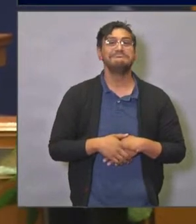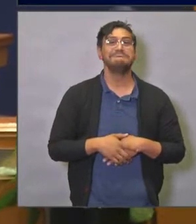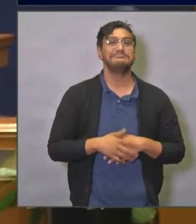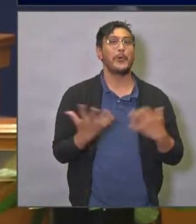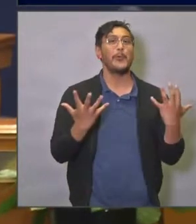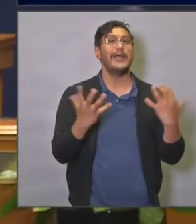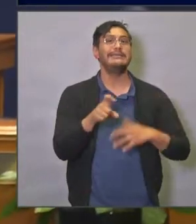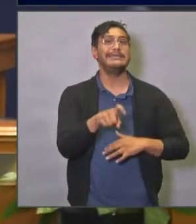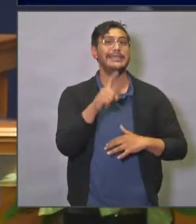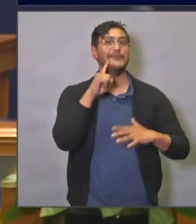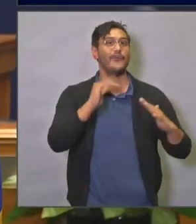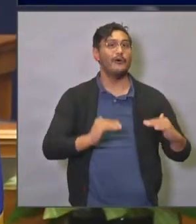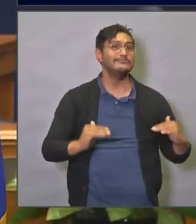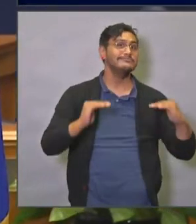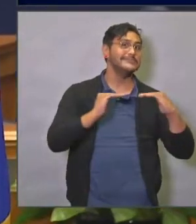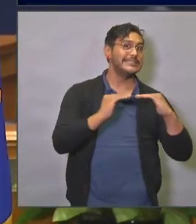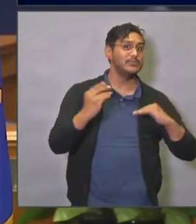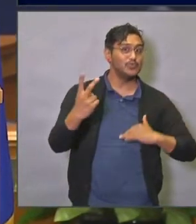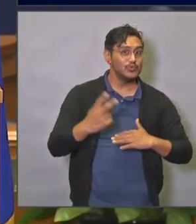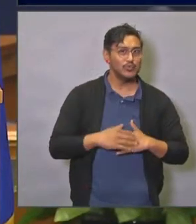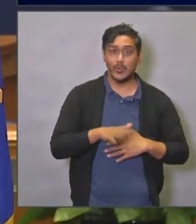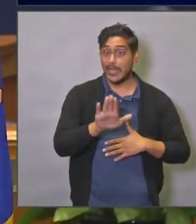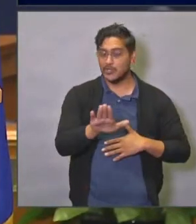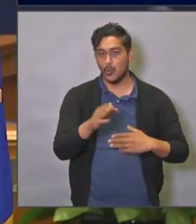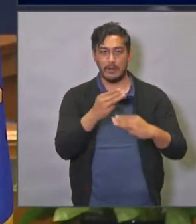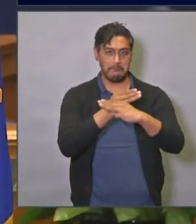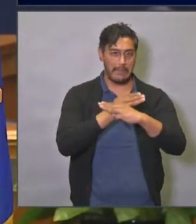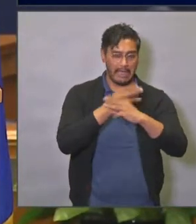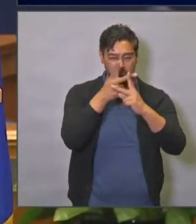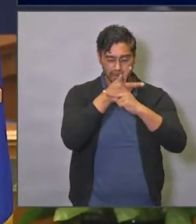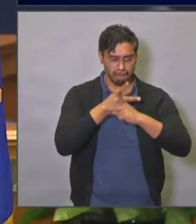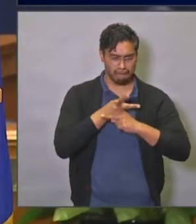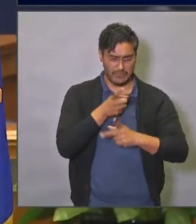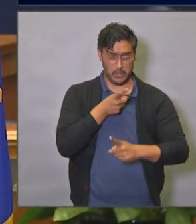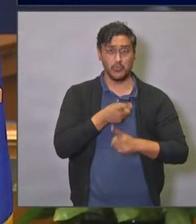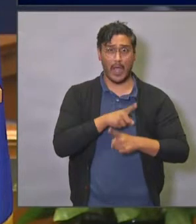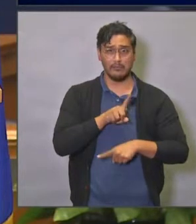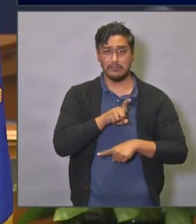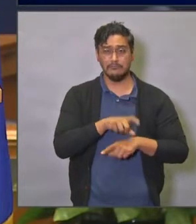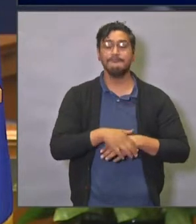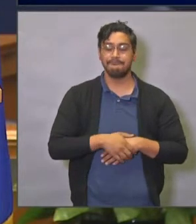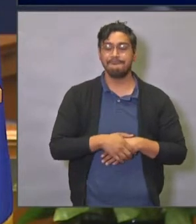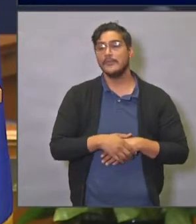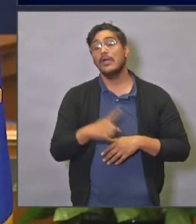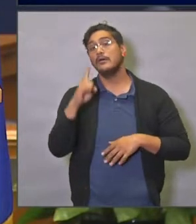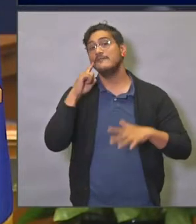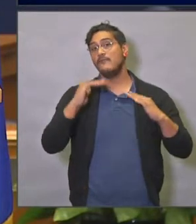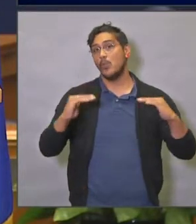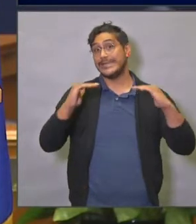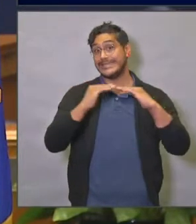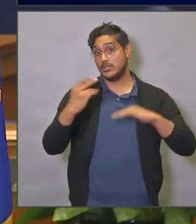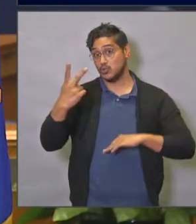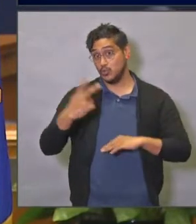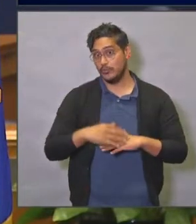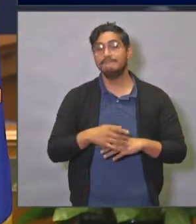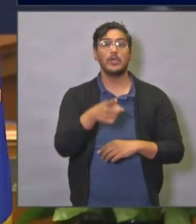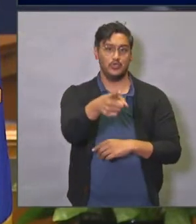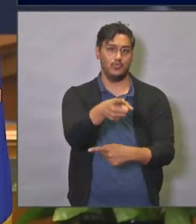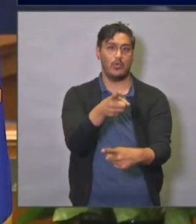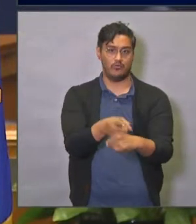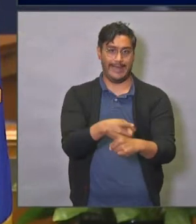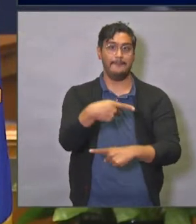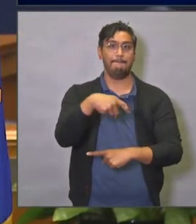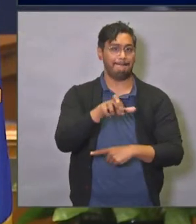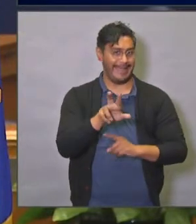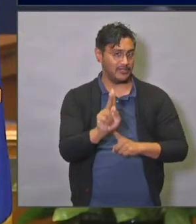take for us to get Tier 2, and is your math correct? So to get to Tier 2, you're right, Patrick, we do